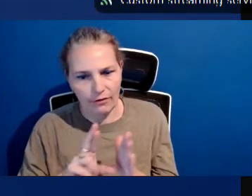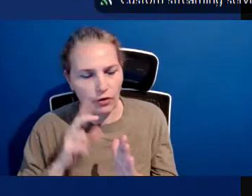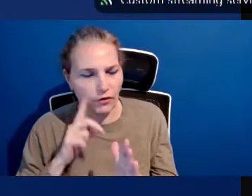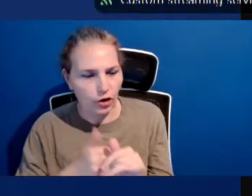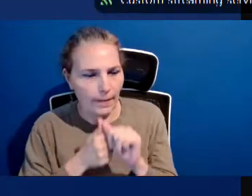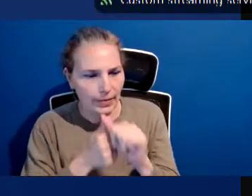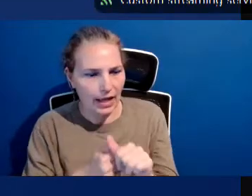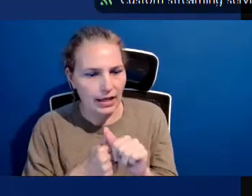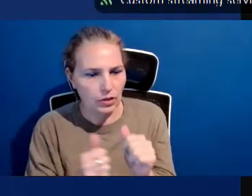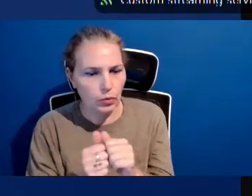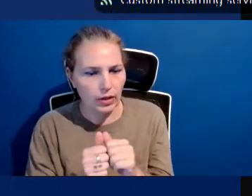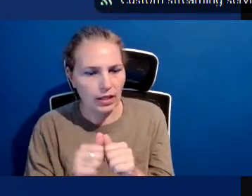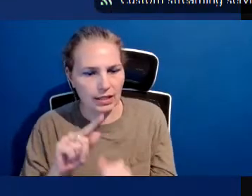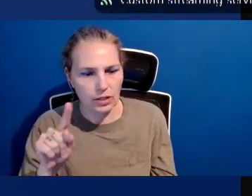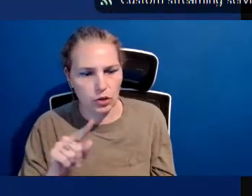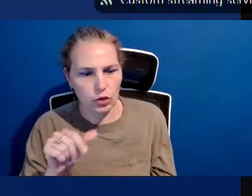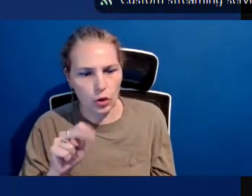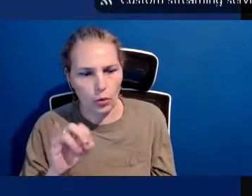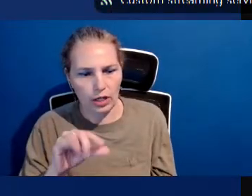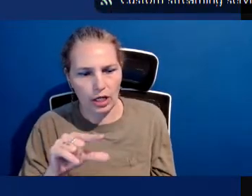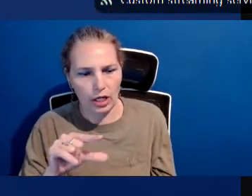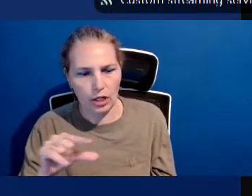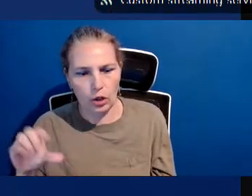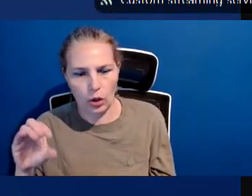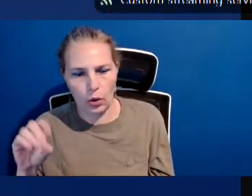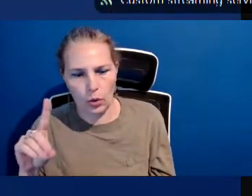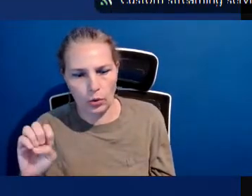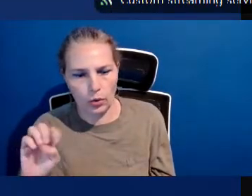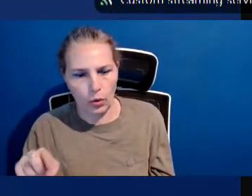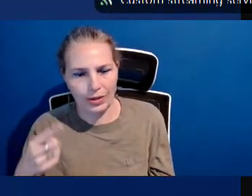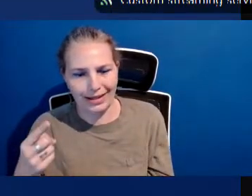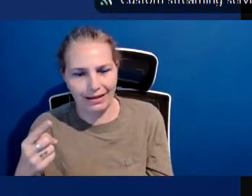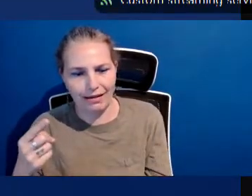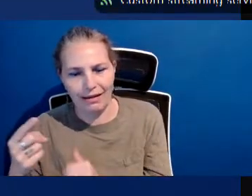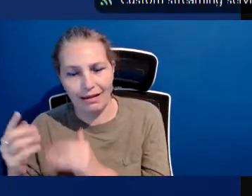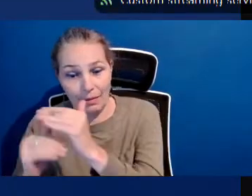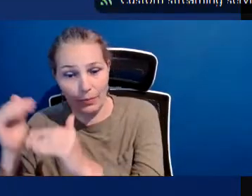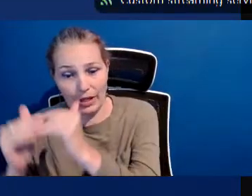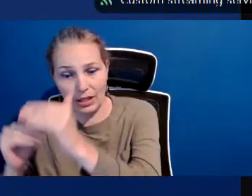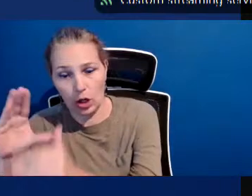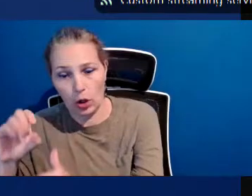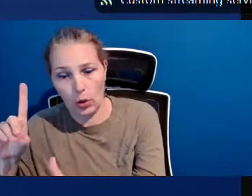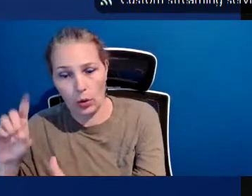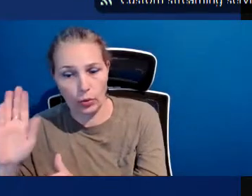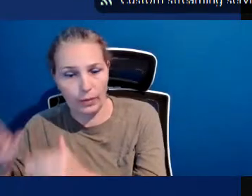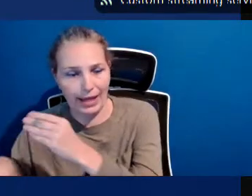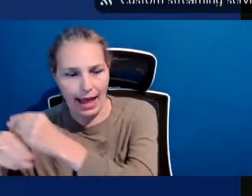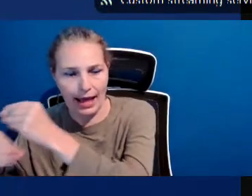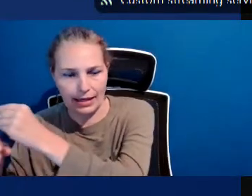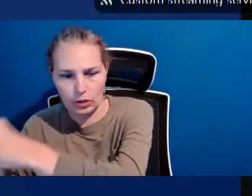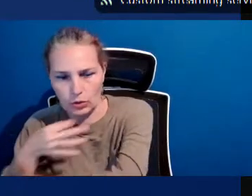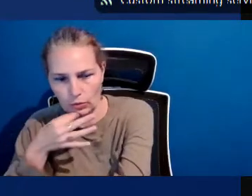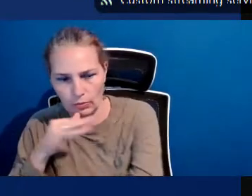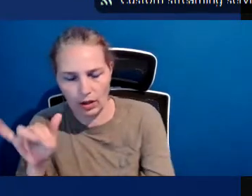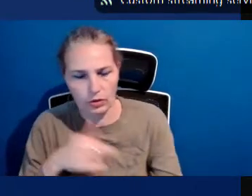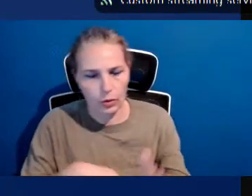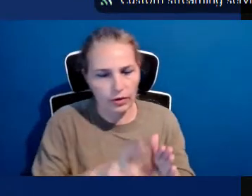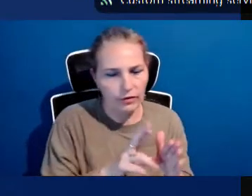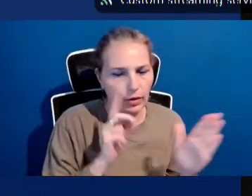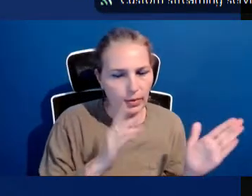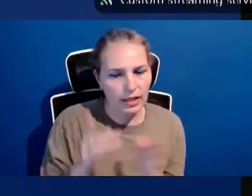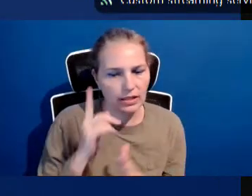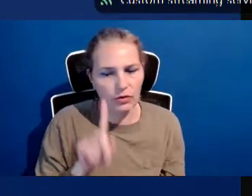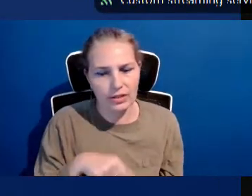only reviewing plans for single-family home rebuilds in our single-family residence zone, also known